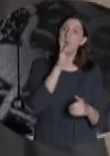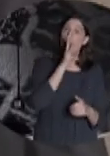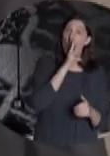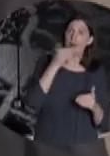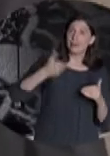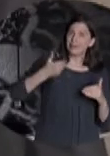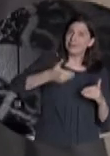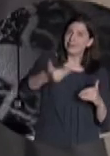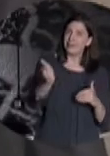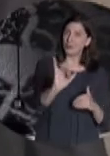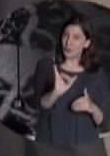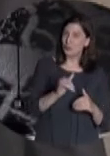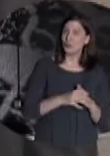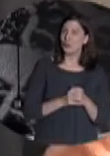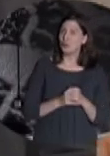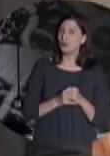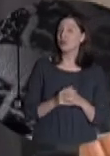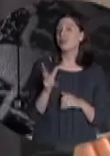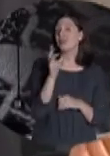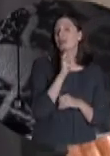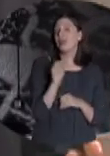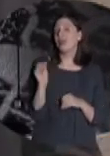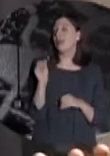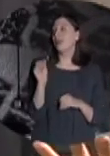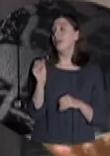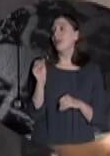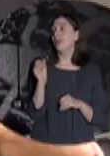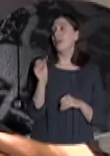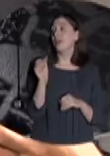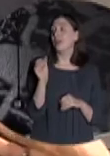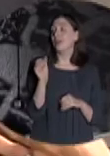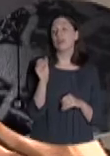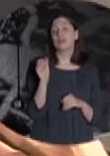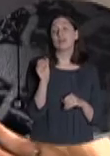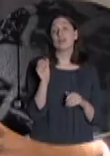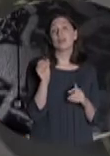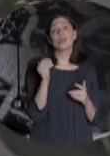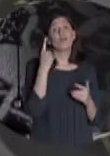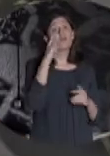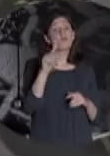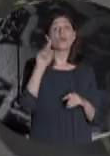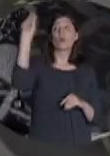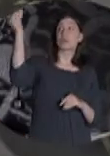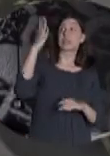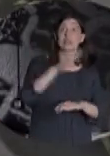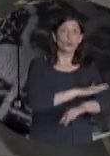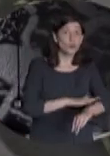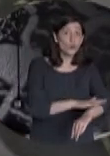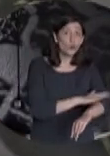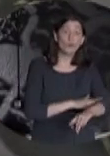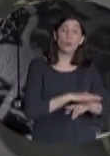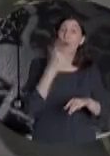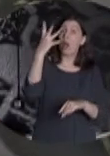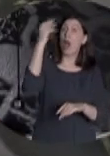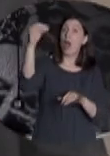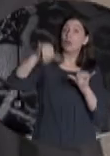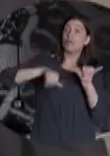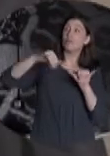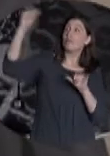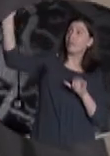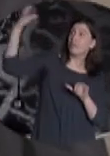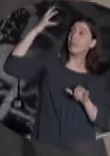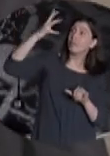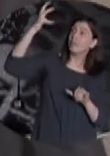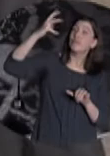there. And also, when it comes to sunscreen and being in the sun, you have to